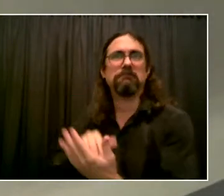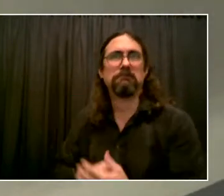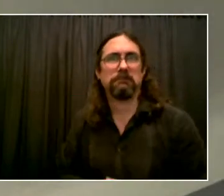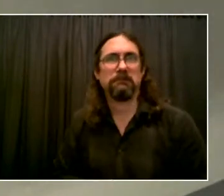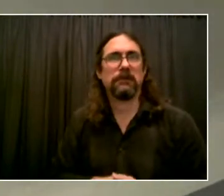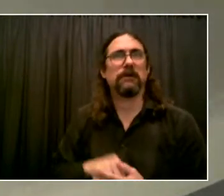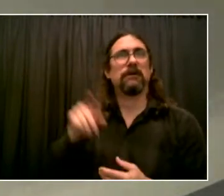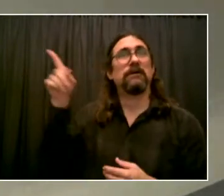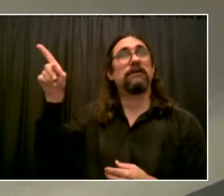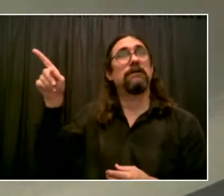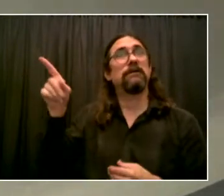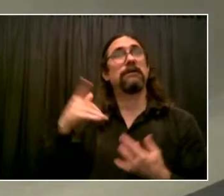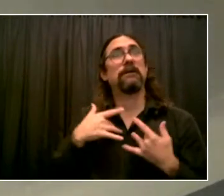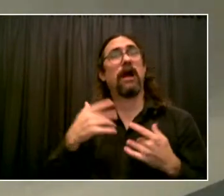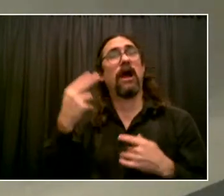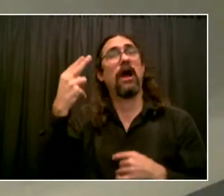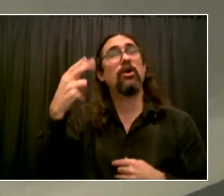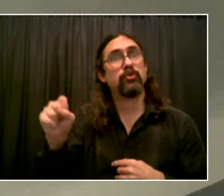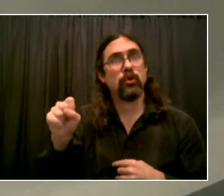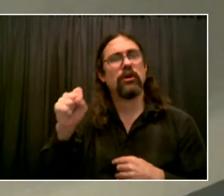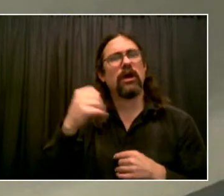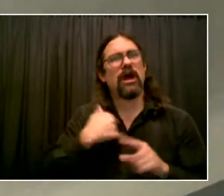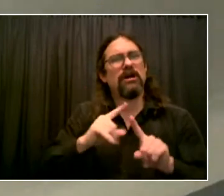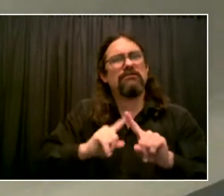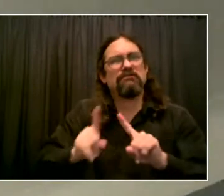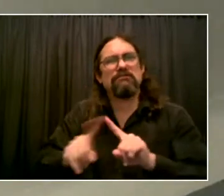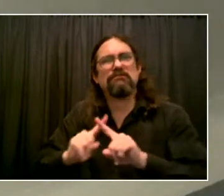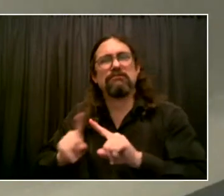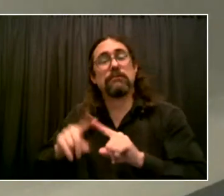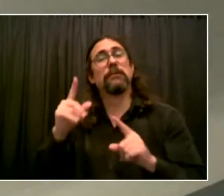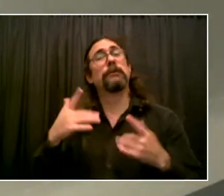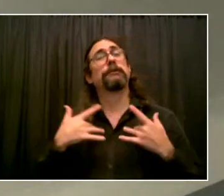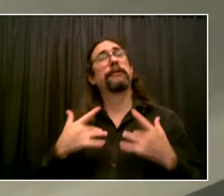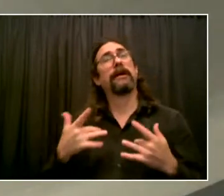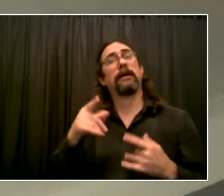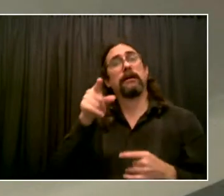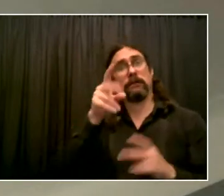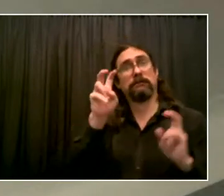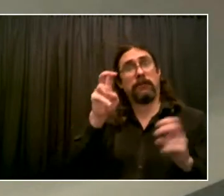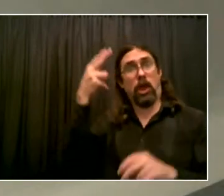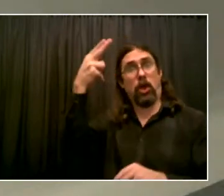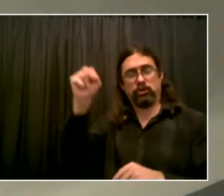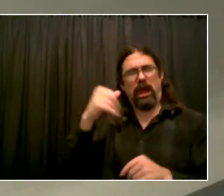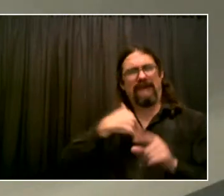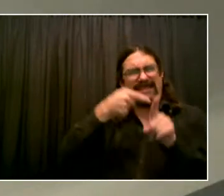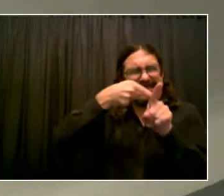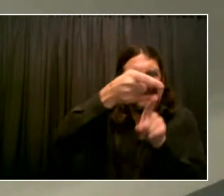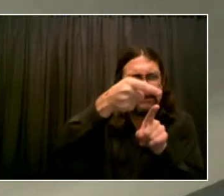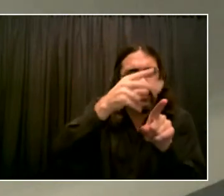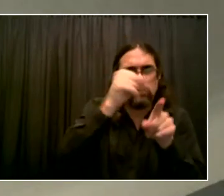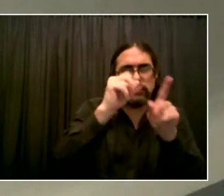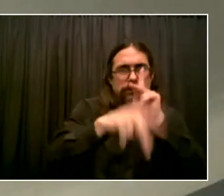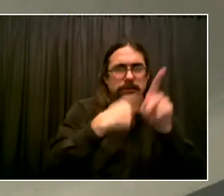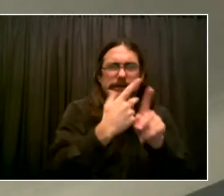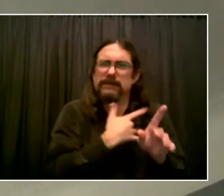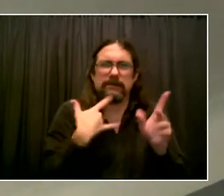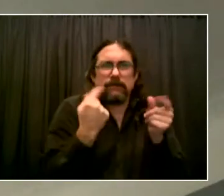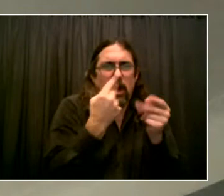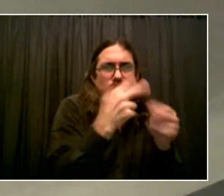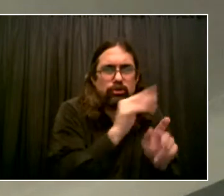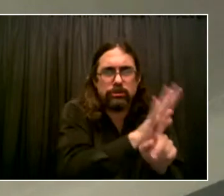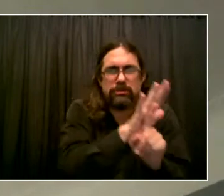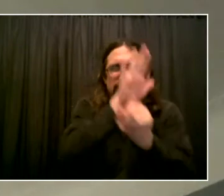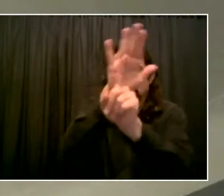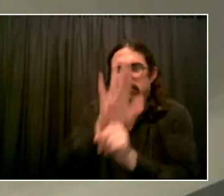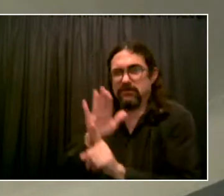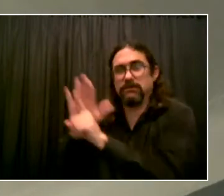upon tests that they take. And I think that's just been disproven. One of the great things about America is we worry